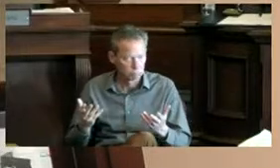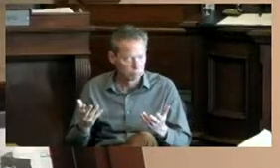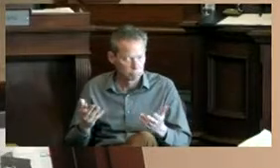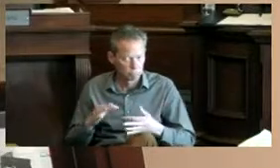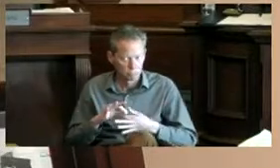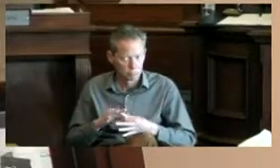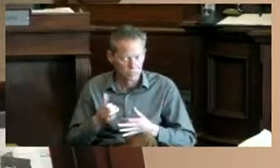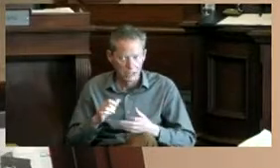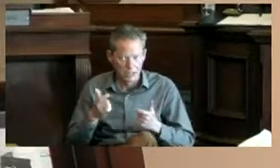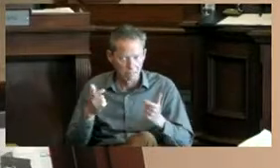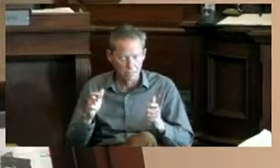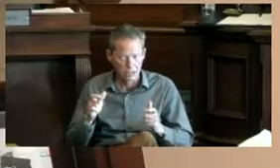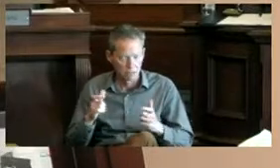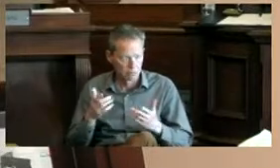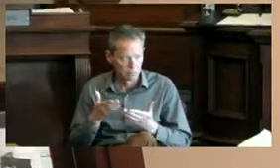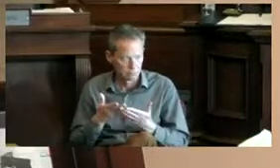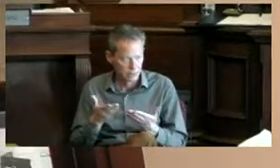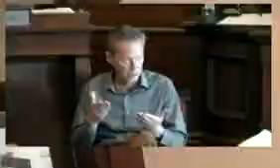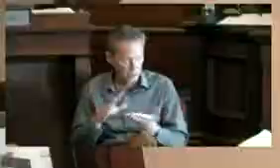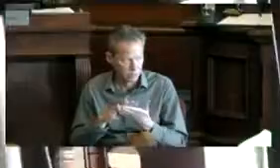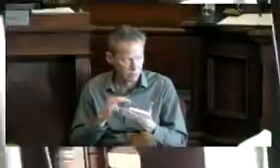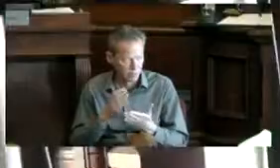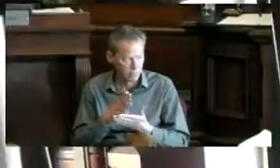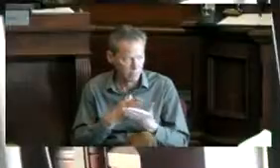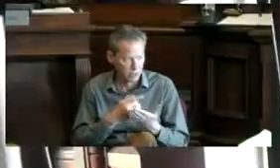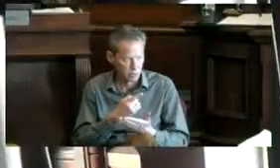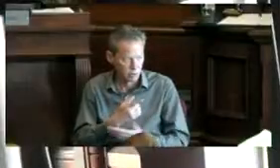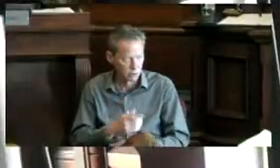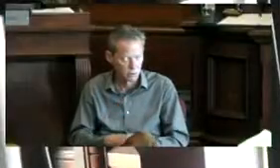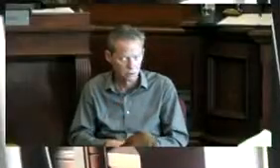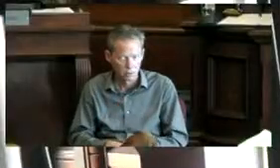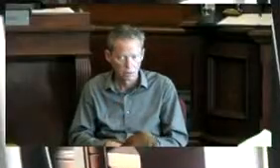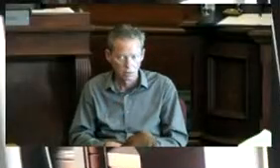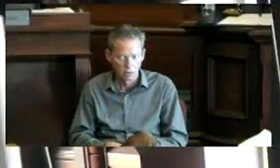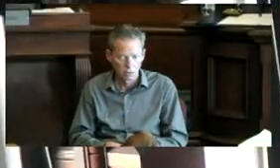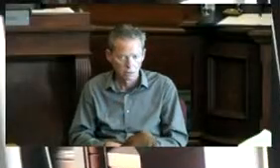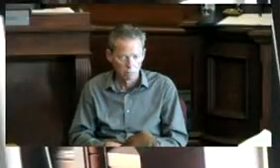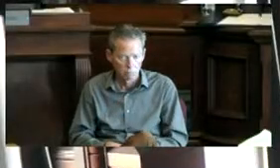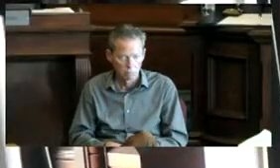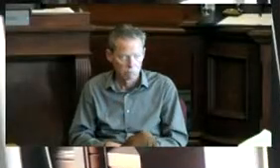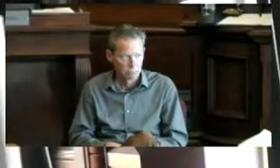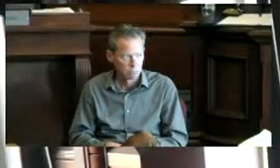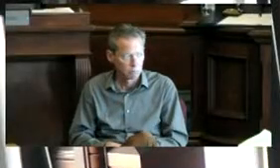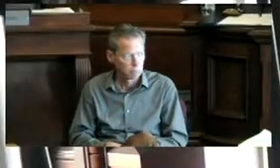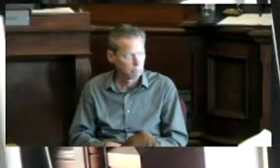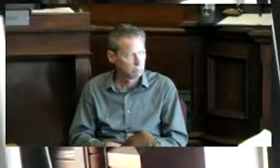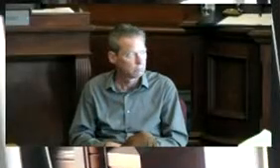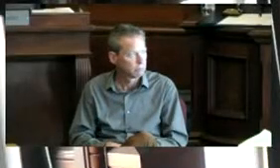any major lessons learned between phase one and phase two?